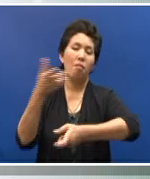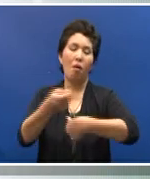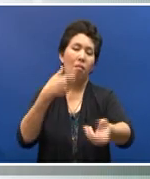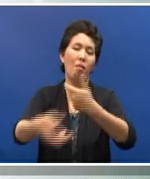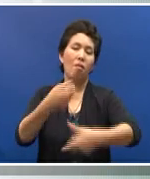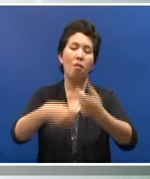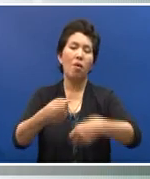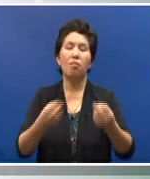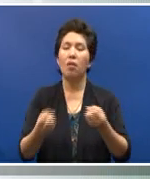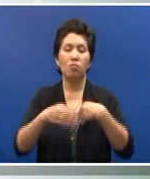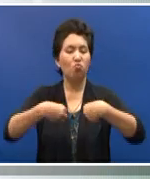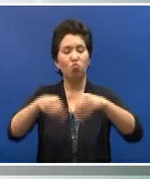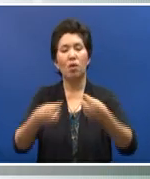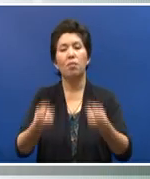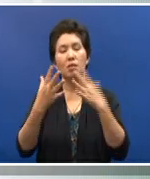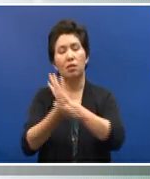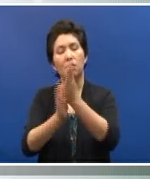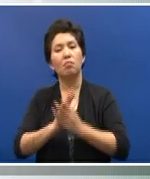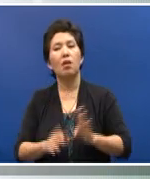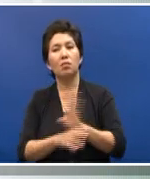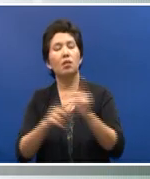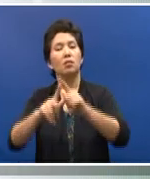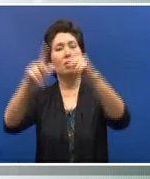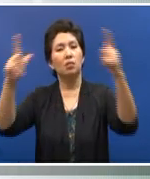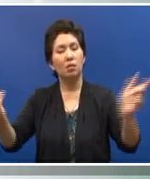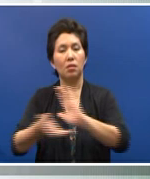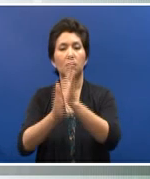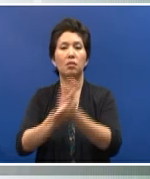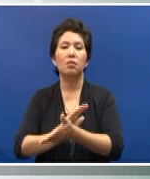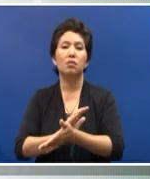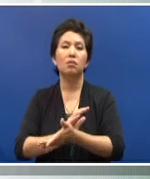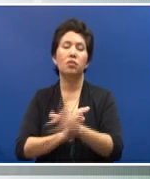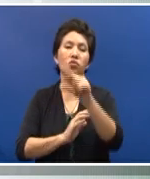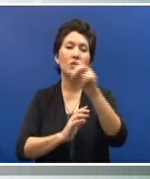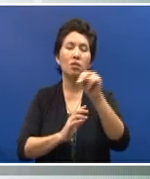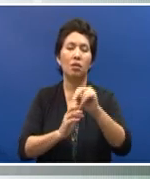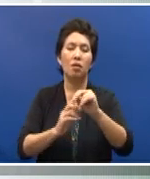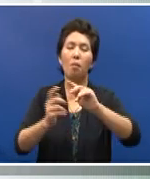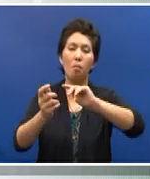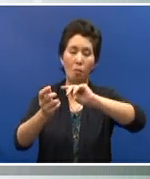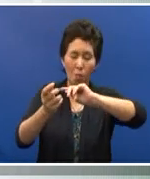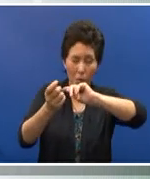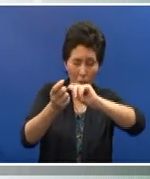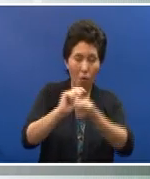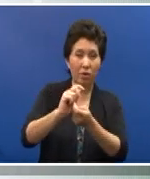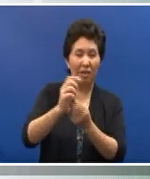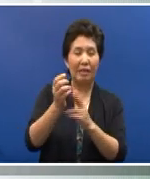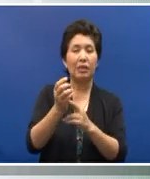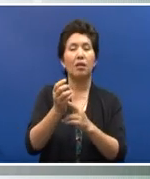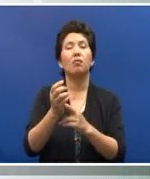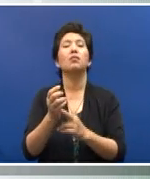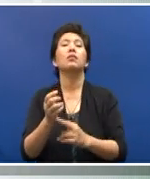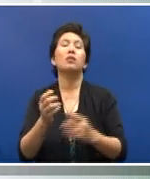and also the usage of genetically modified crops that may endanger the